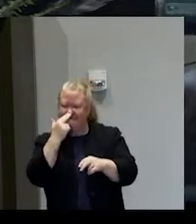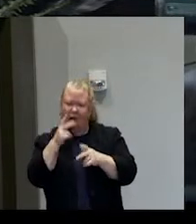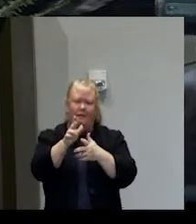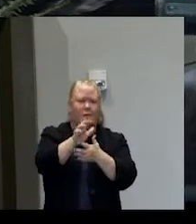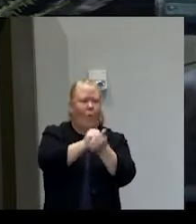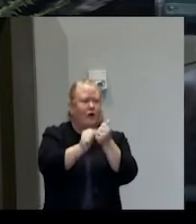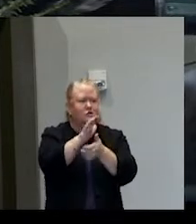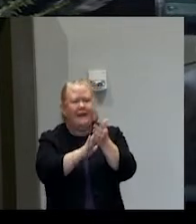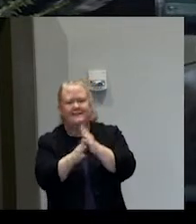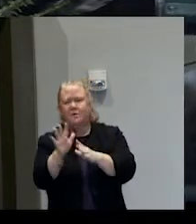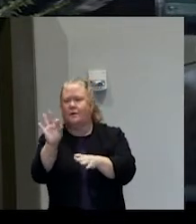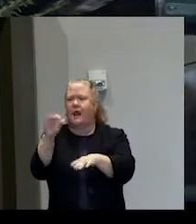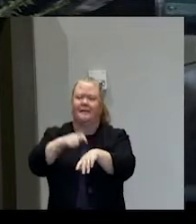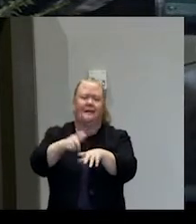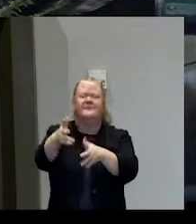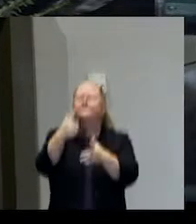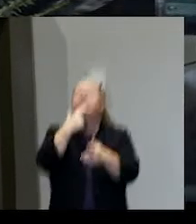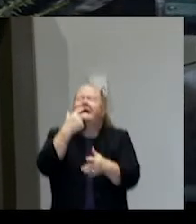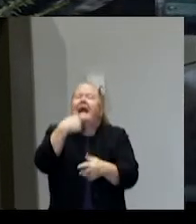hands 9 times. And